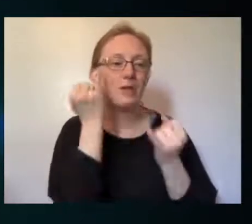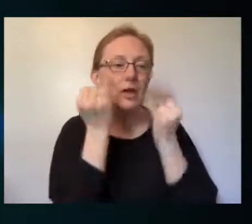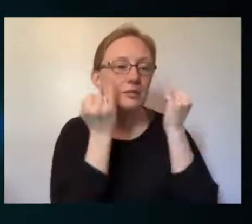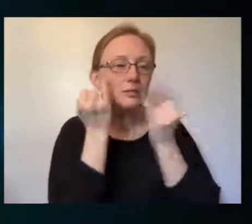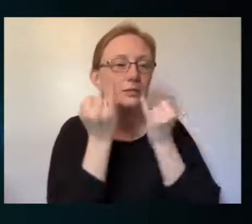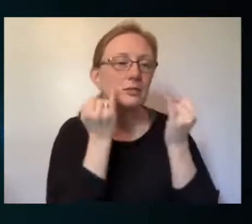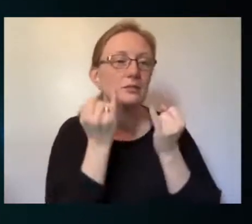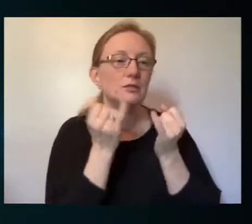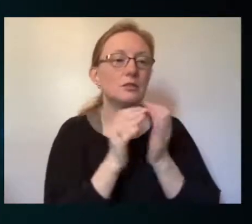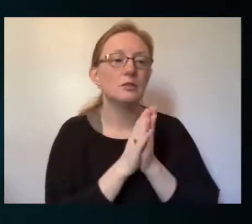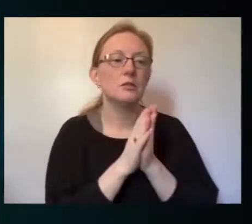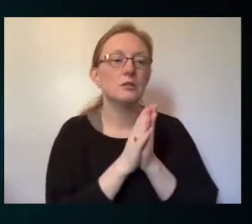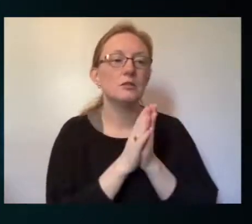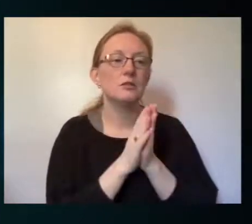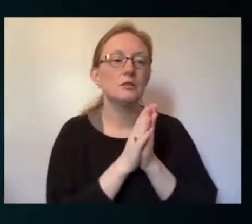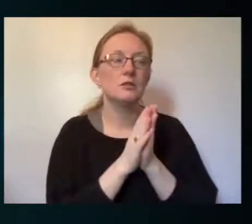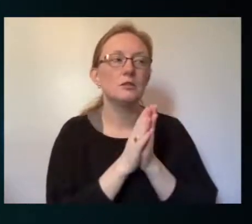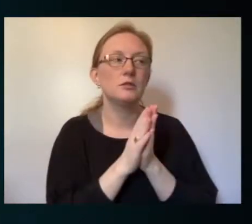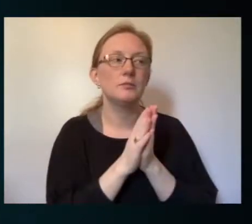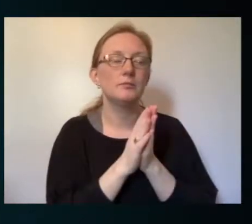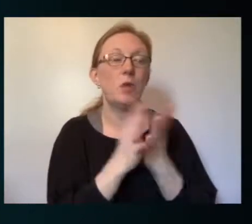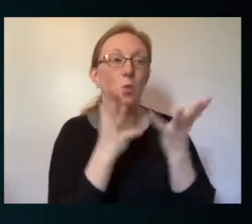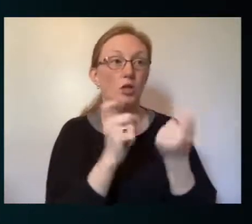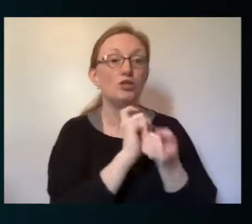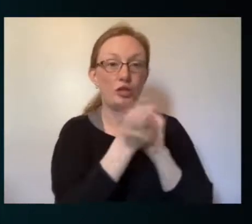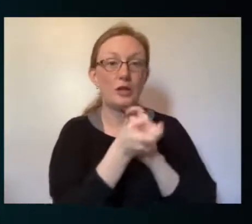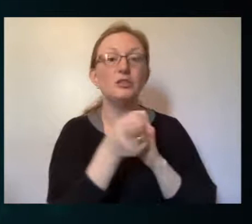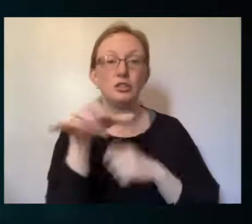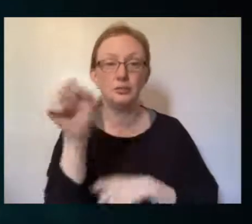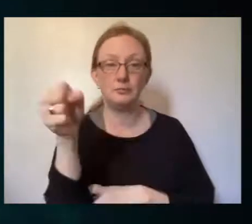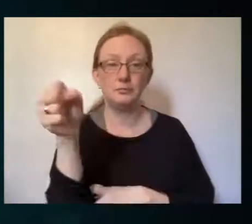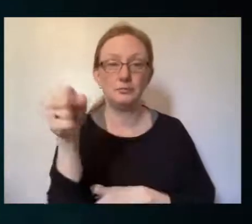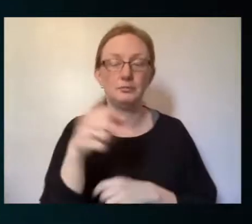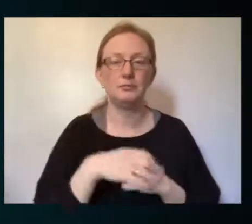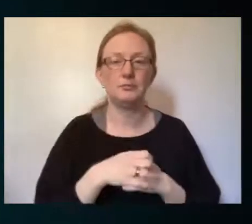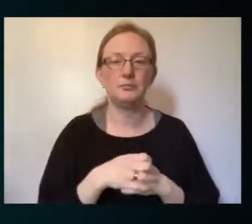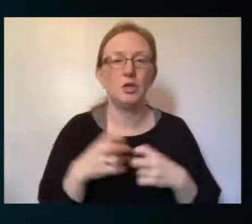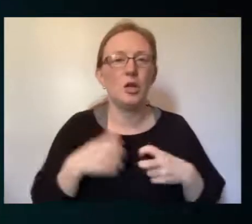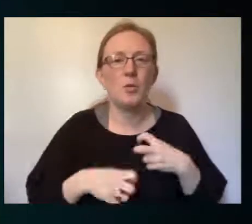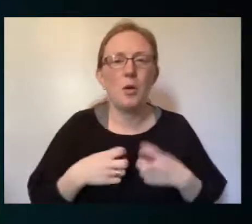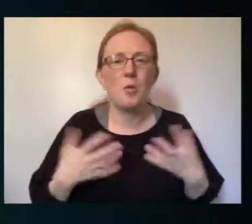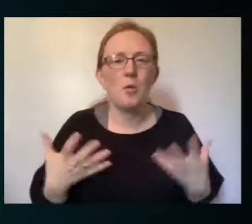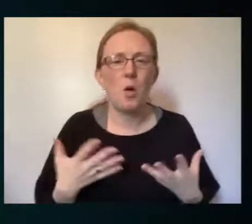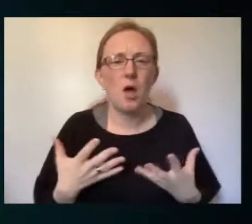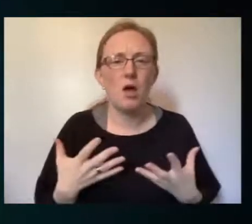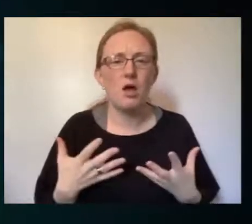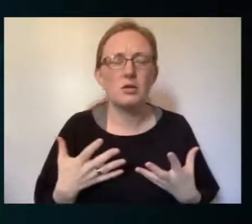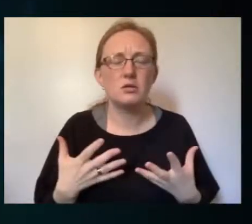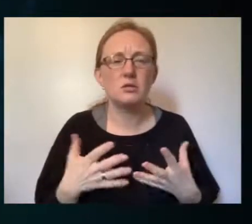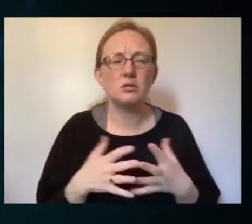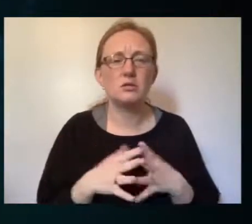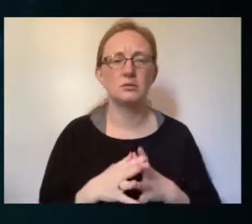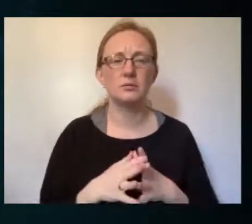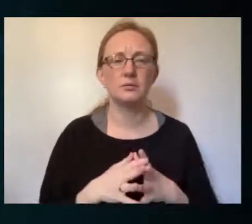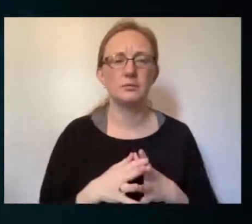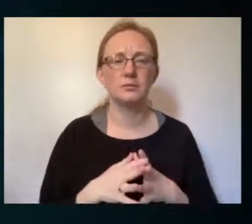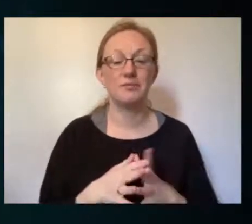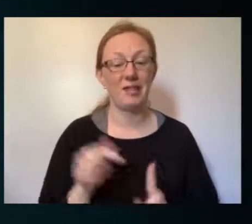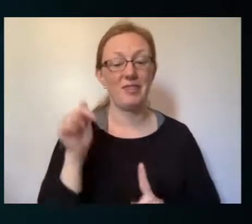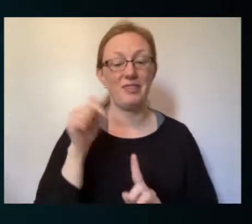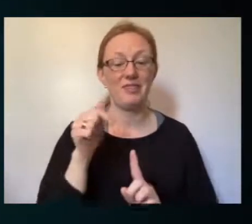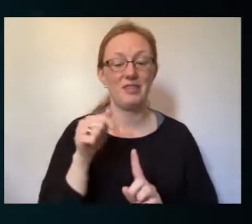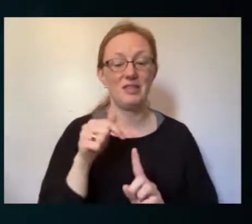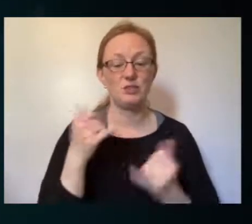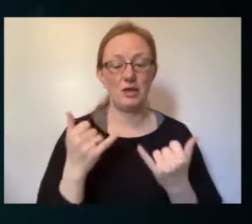ideas and the impetus to change. But the problem is precisely the topic of this this particular